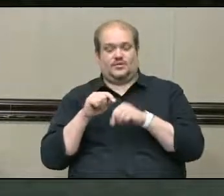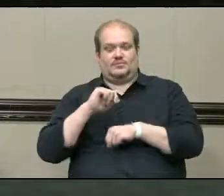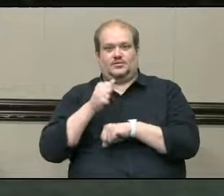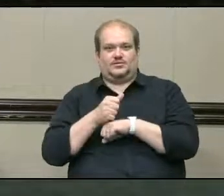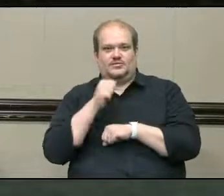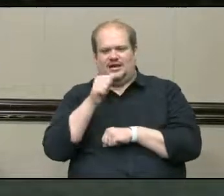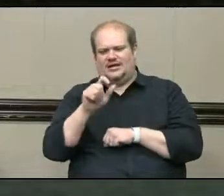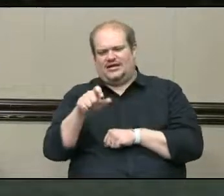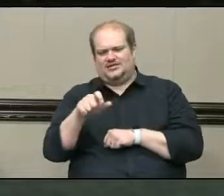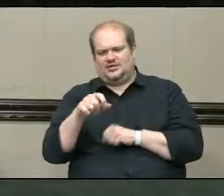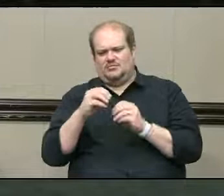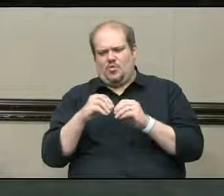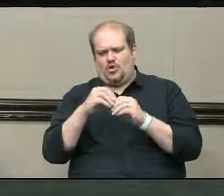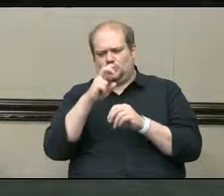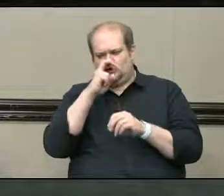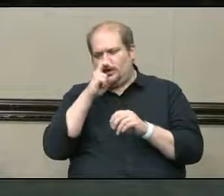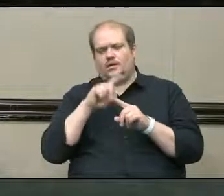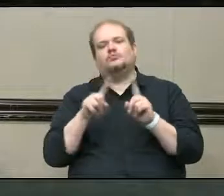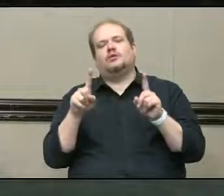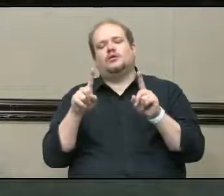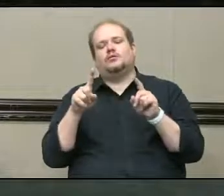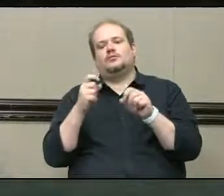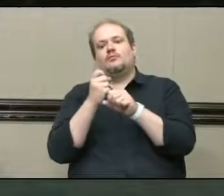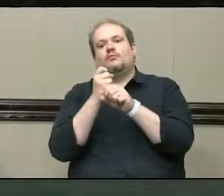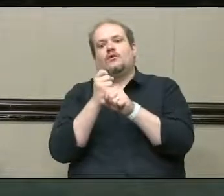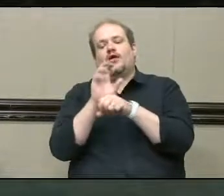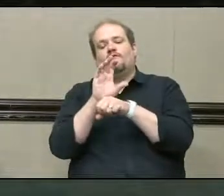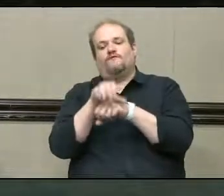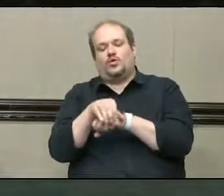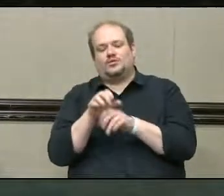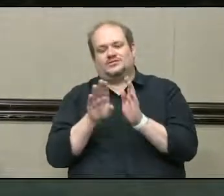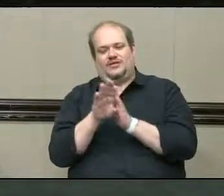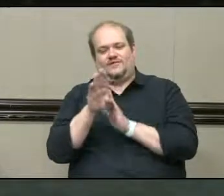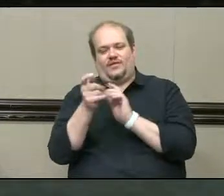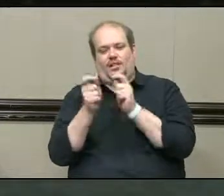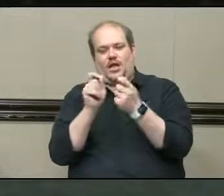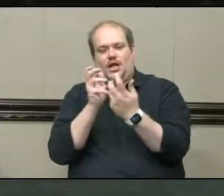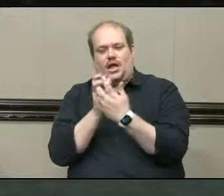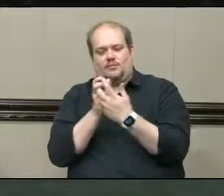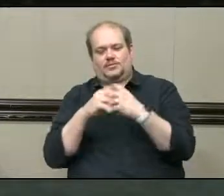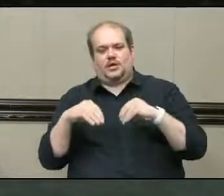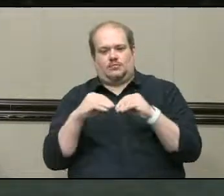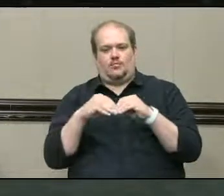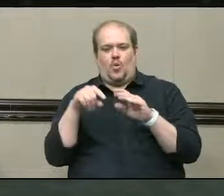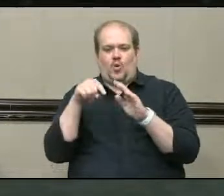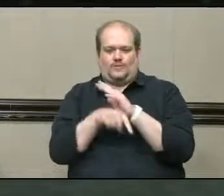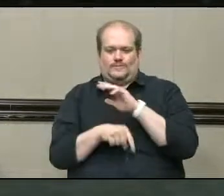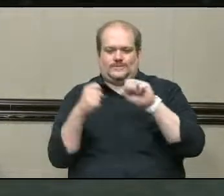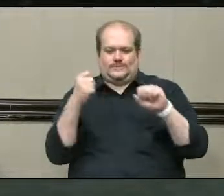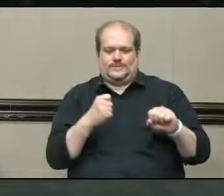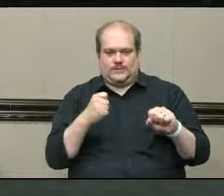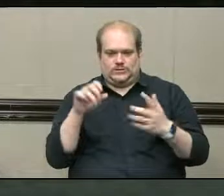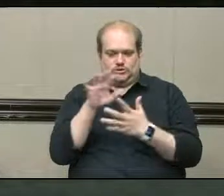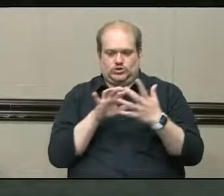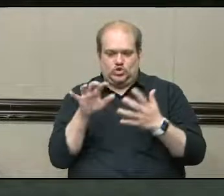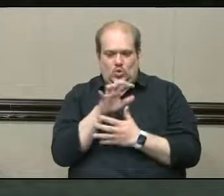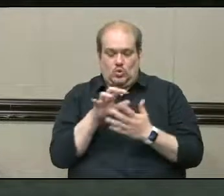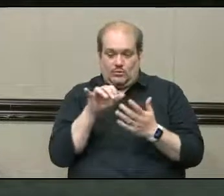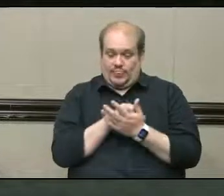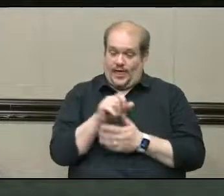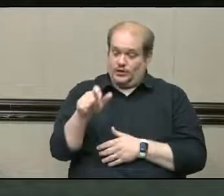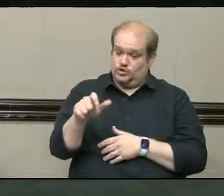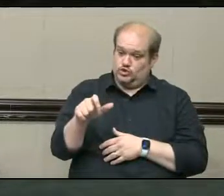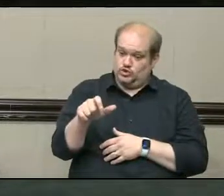puts not necessarily stricter, but it makes the developers accommodate a more intense storm, which